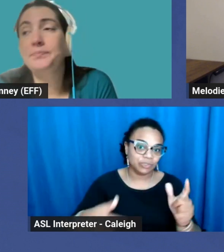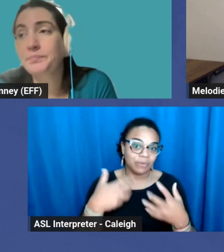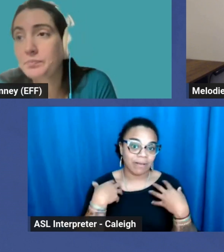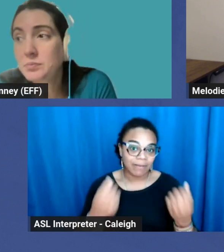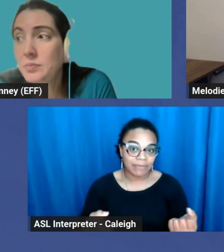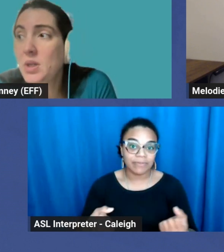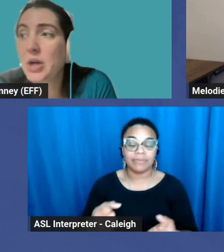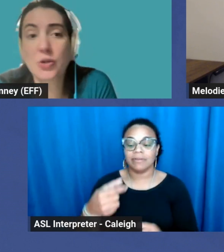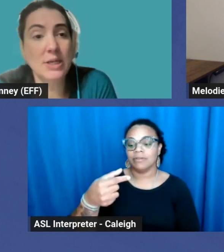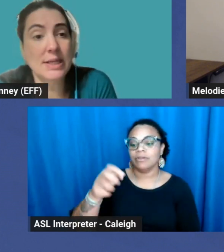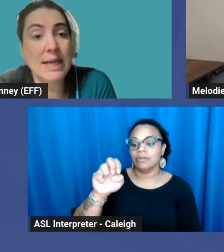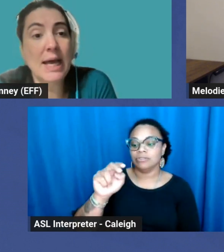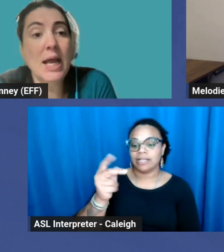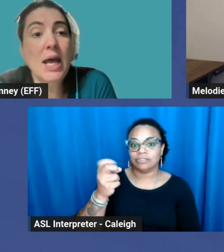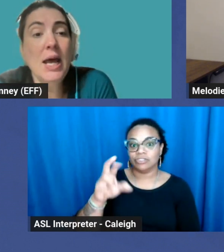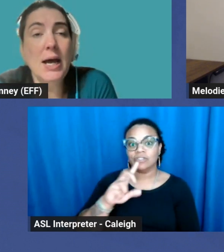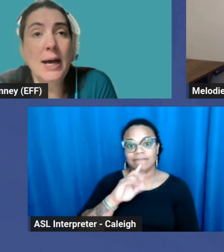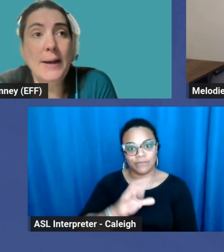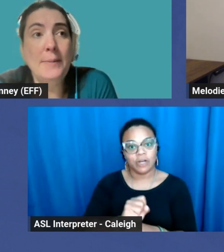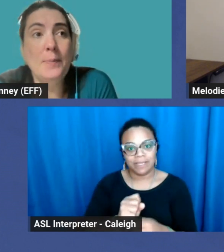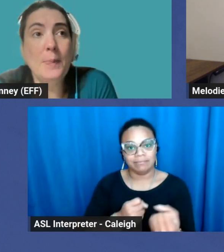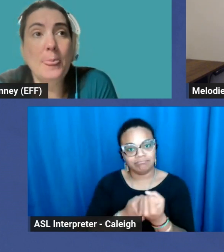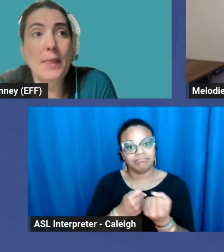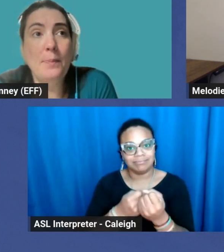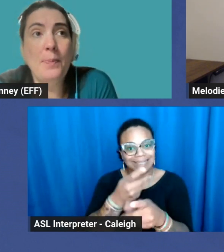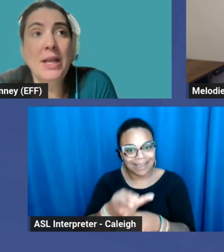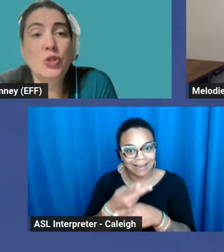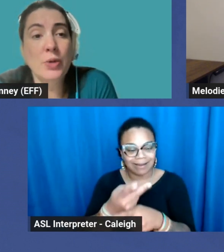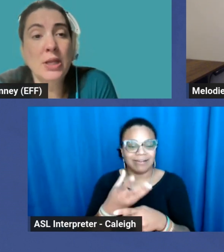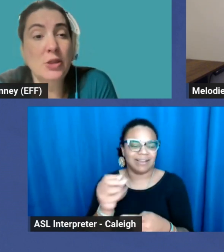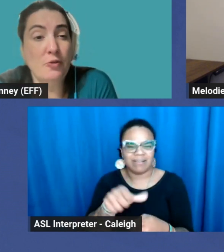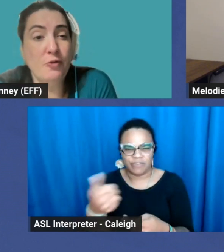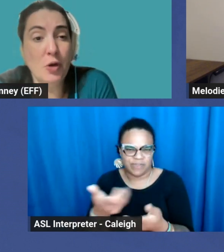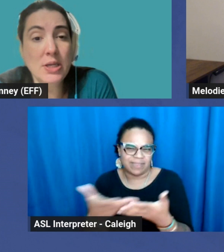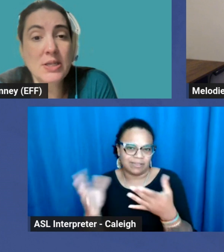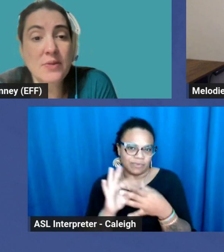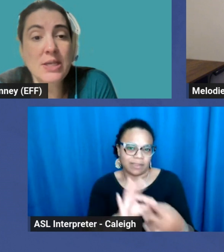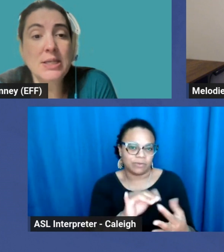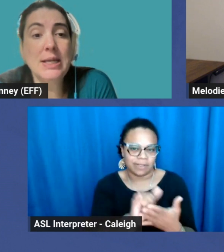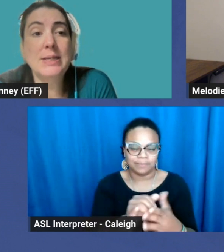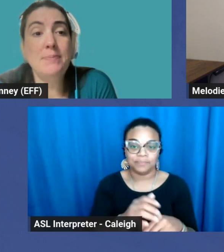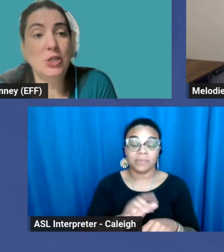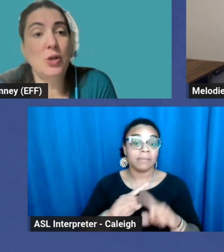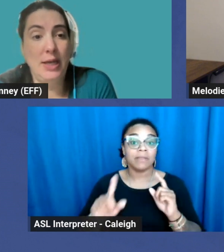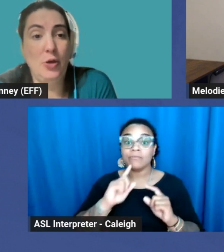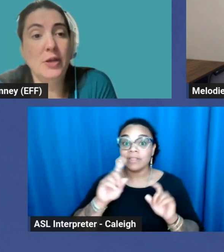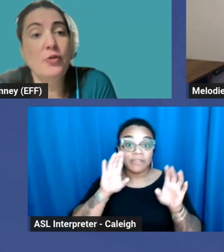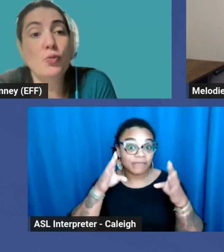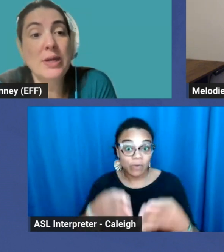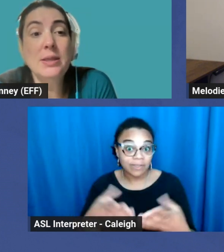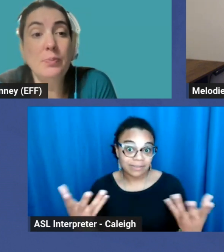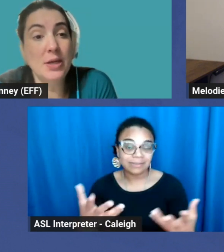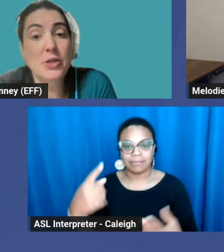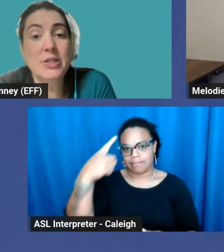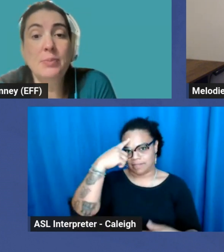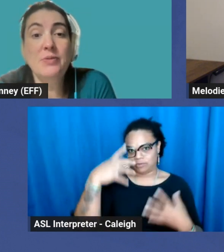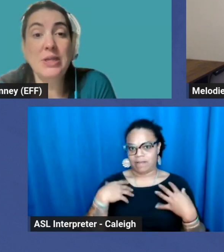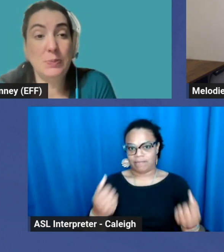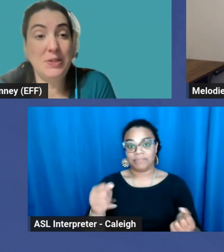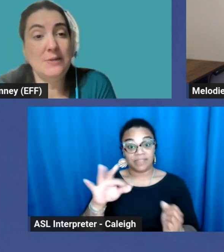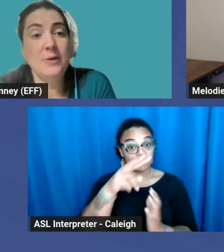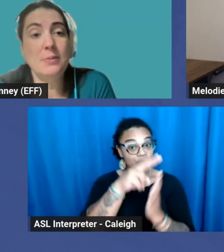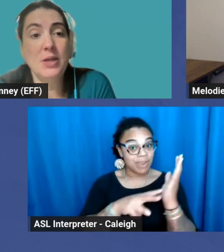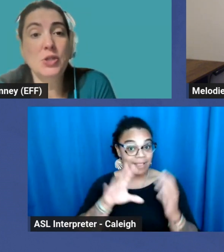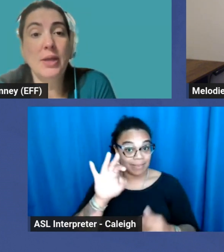care, other things like that. But it's really the focus of this is mental health. And if you read the bill, some of